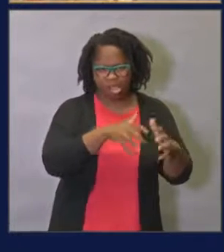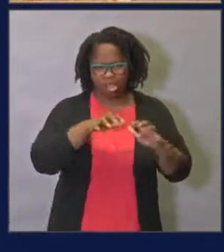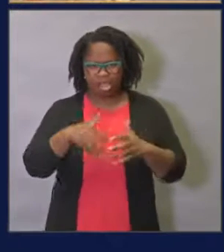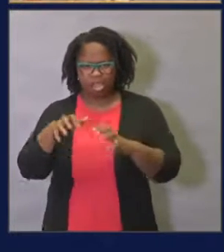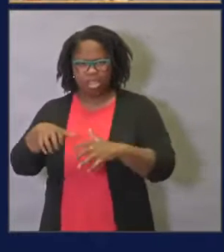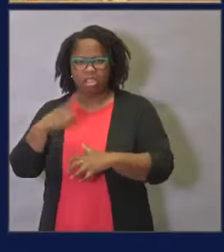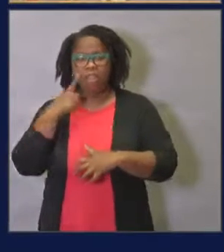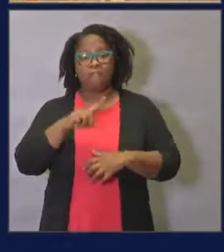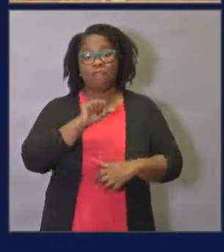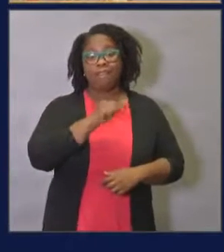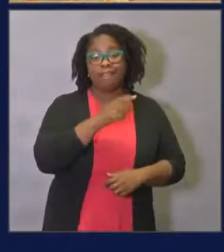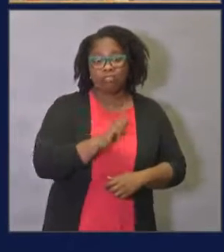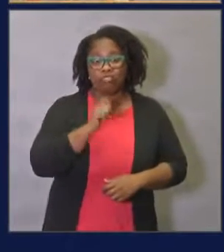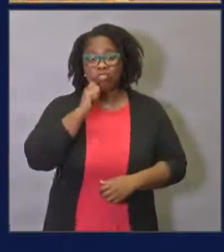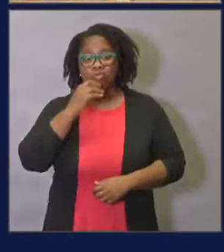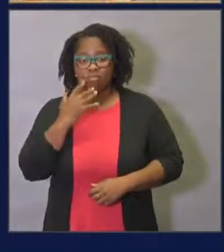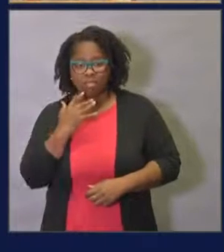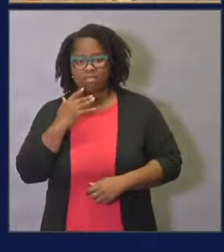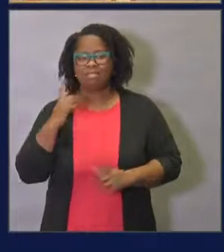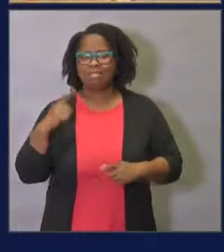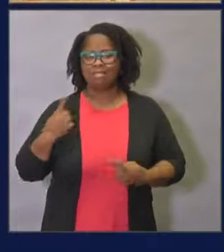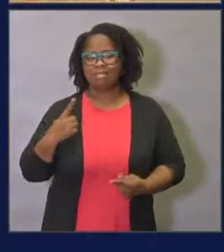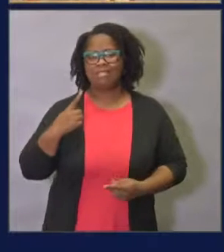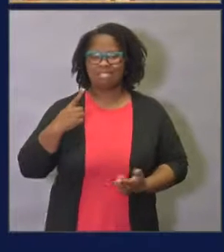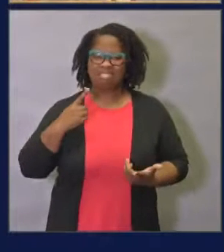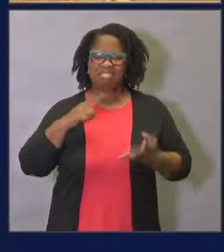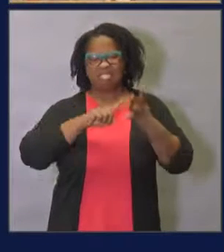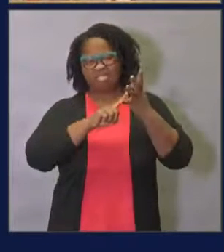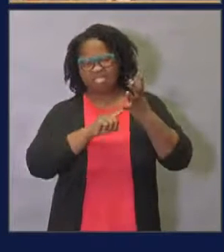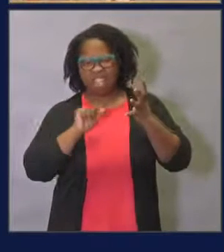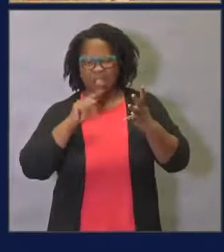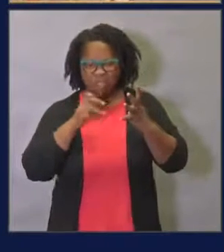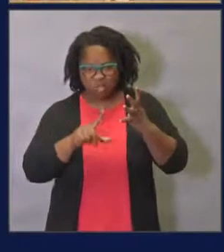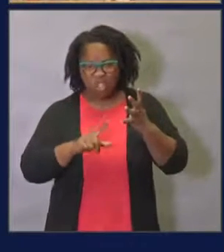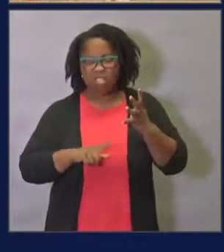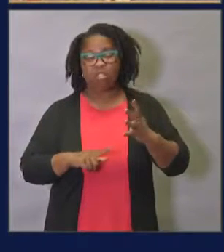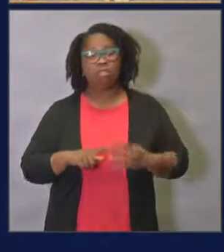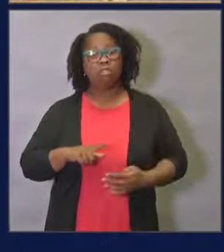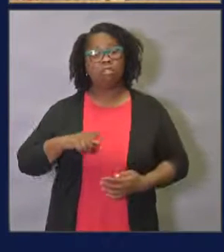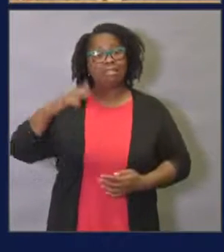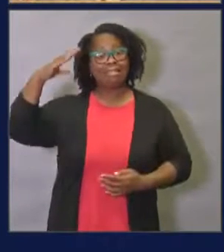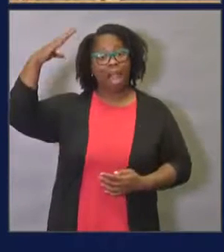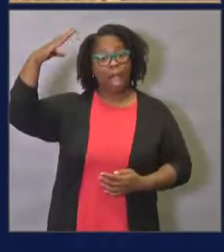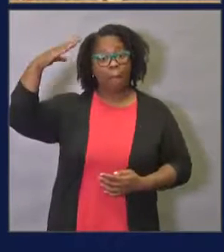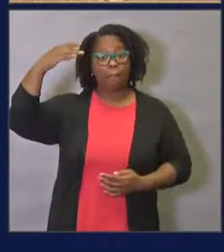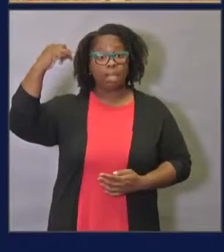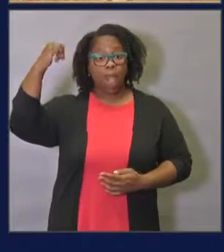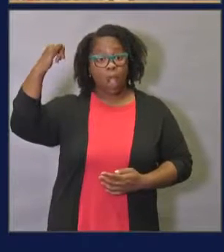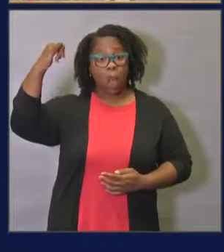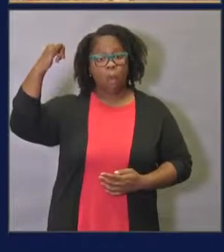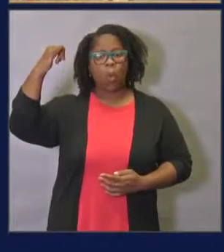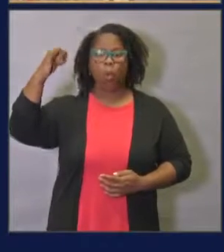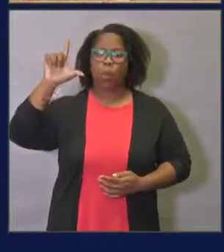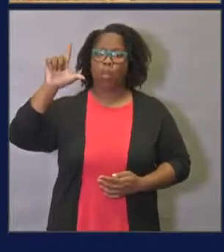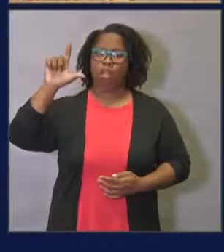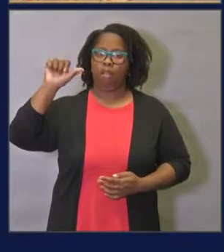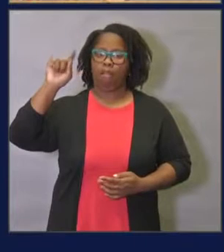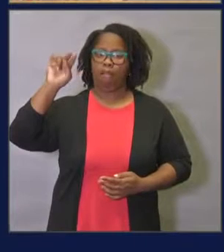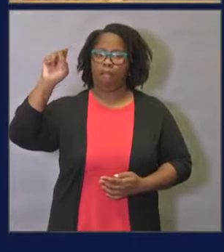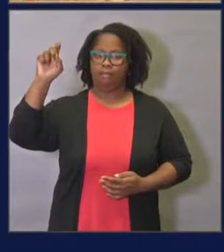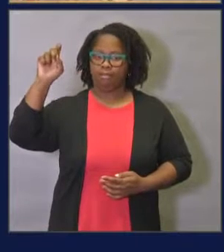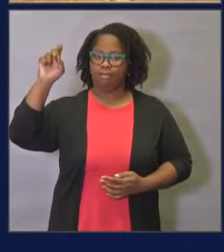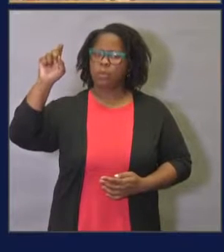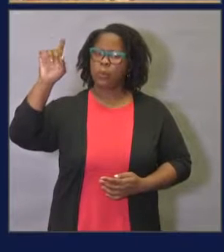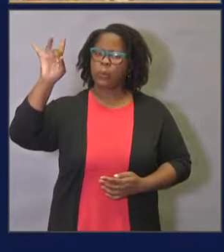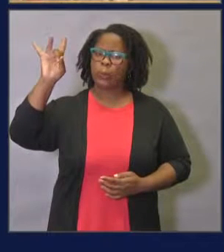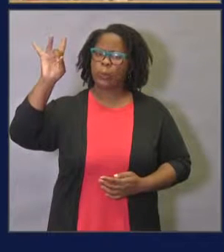through December 8th. The top line in yellow is the case rate for our Latinx residents. Latinx residents are